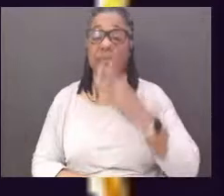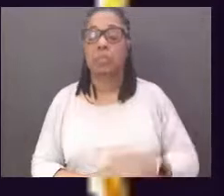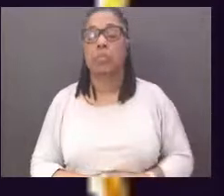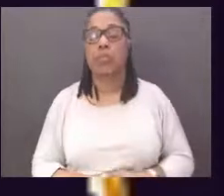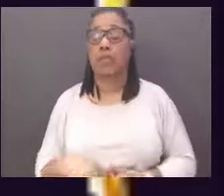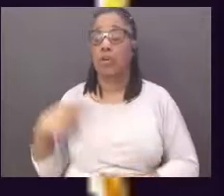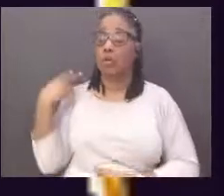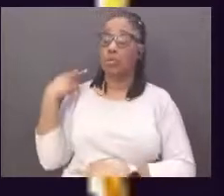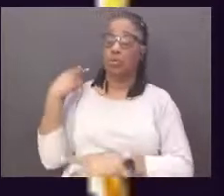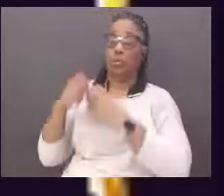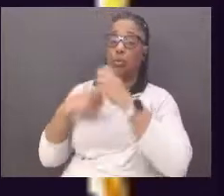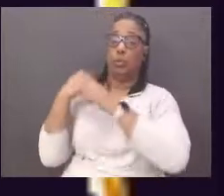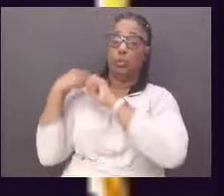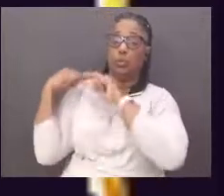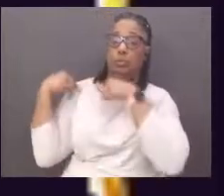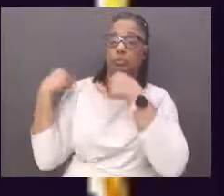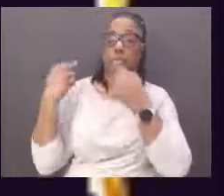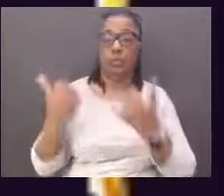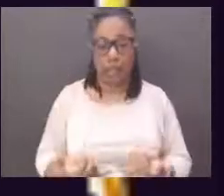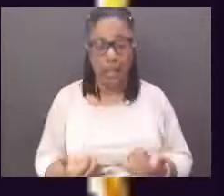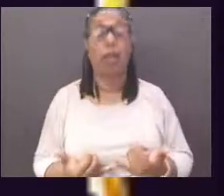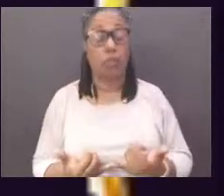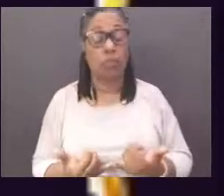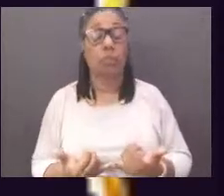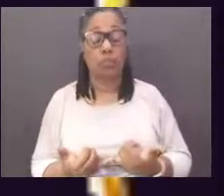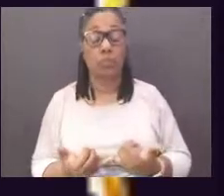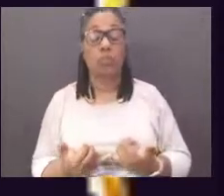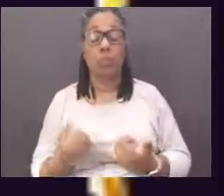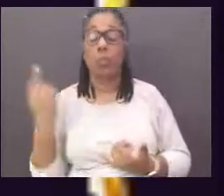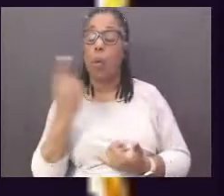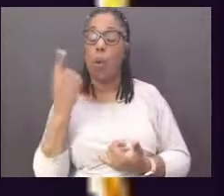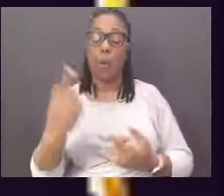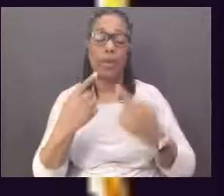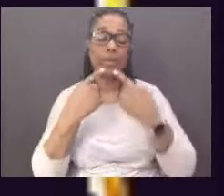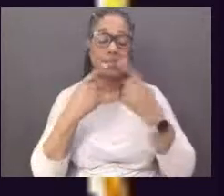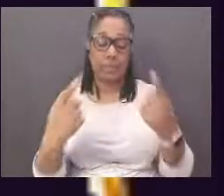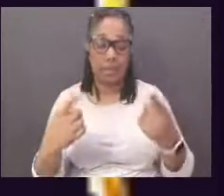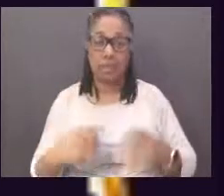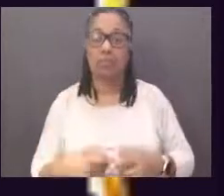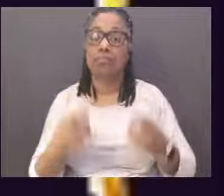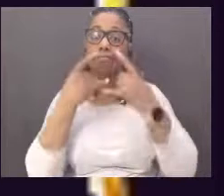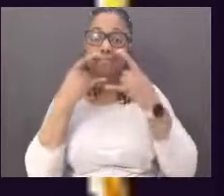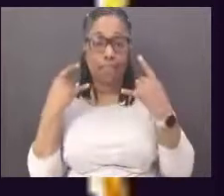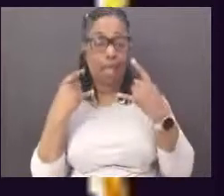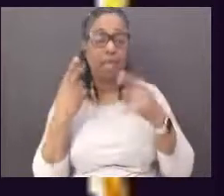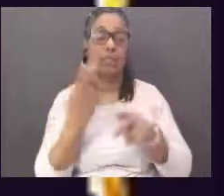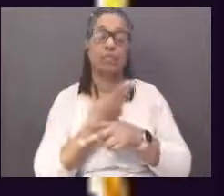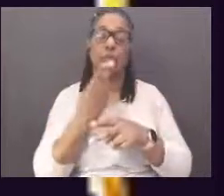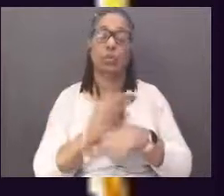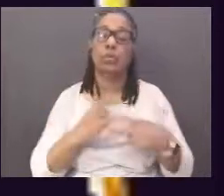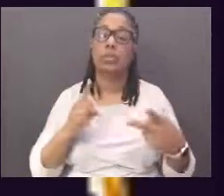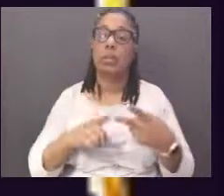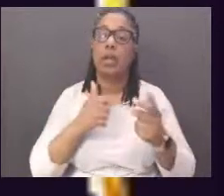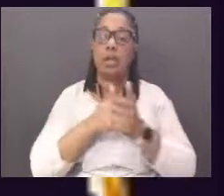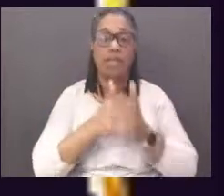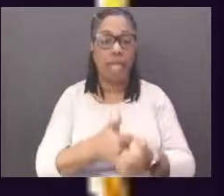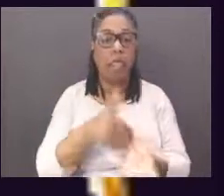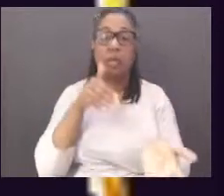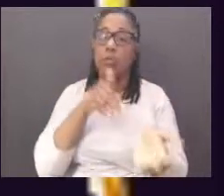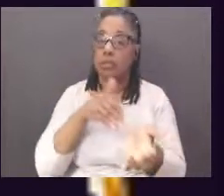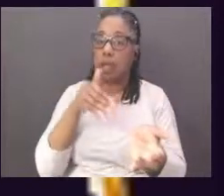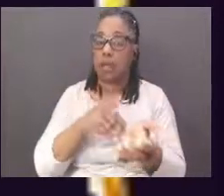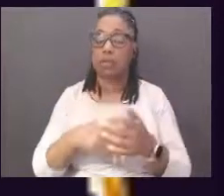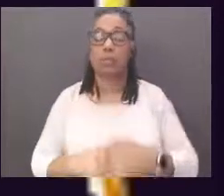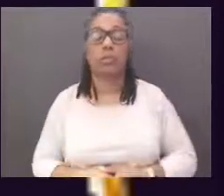done everything we can do to provide education and information from doctors, and we've provided guidance and advice as we have